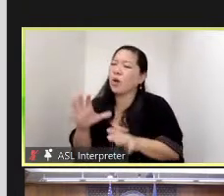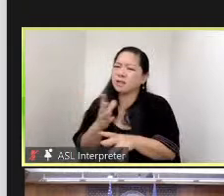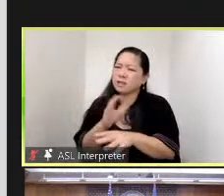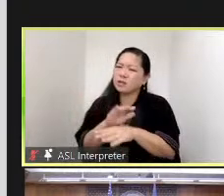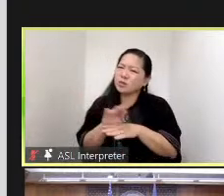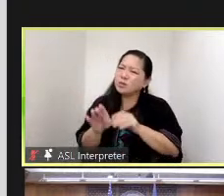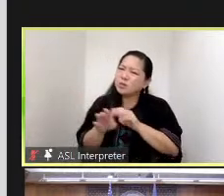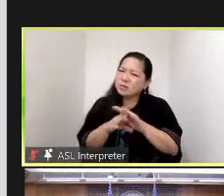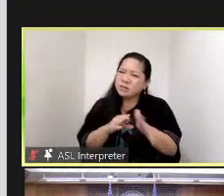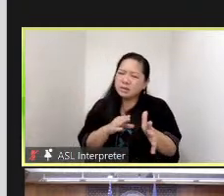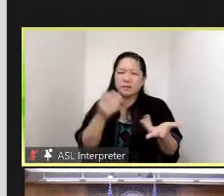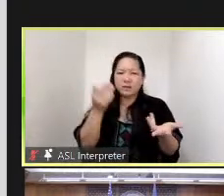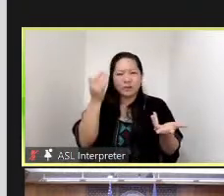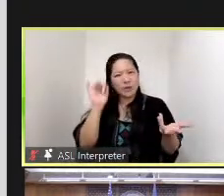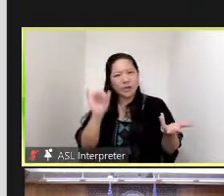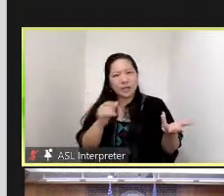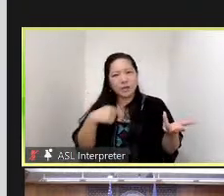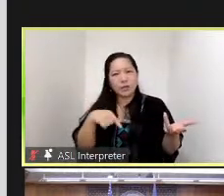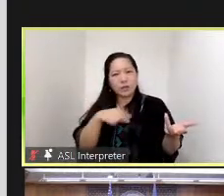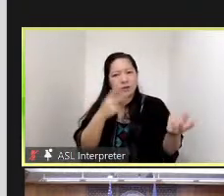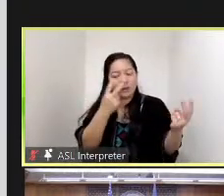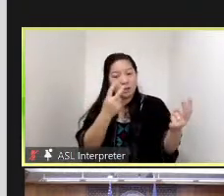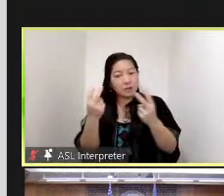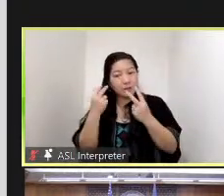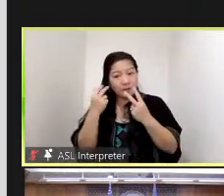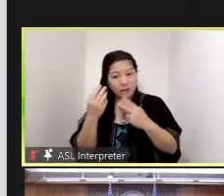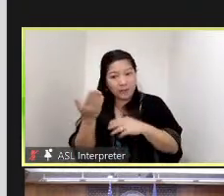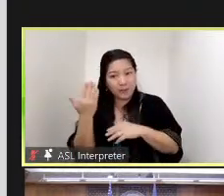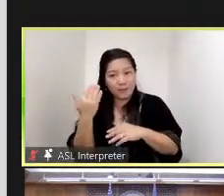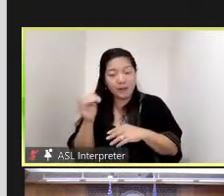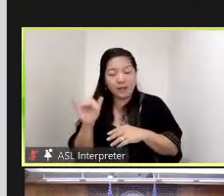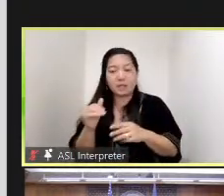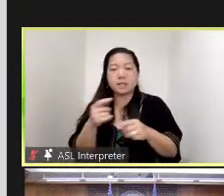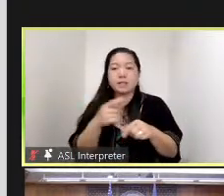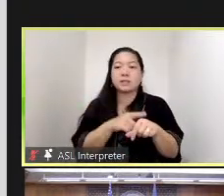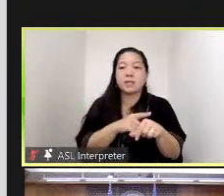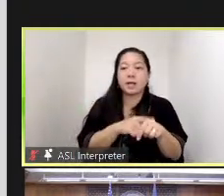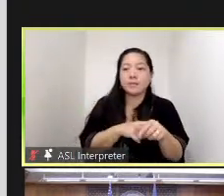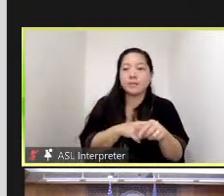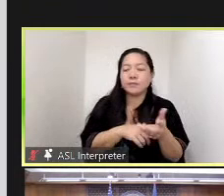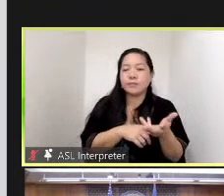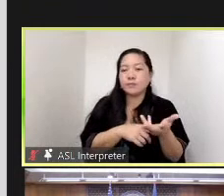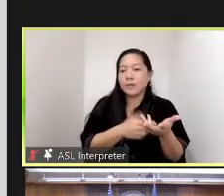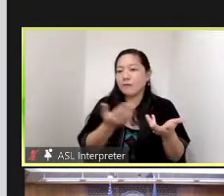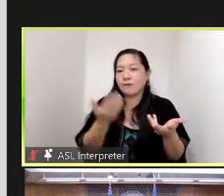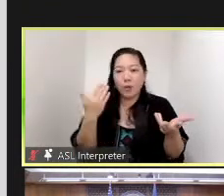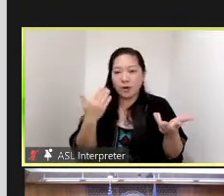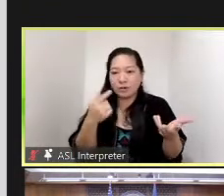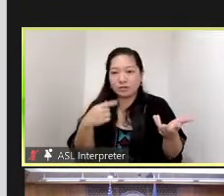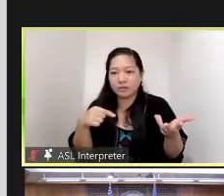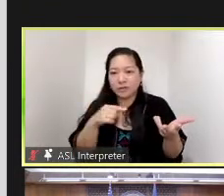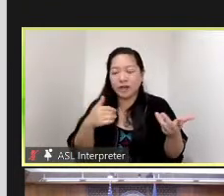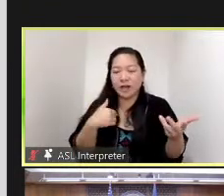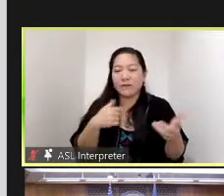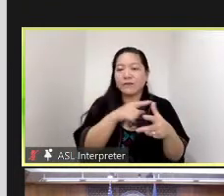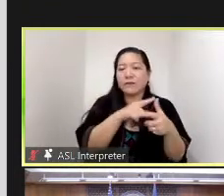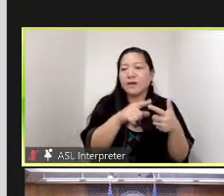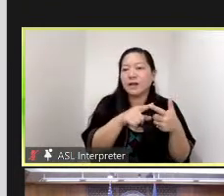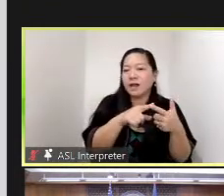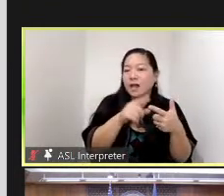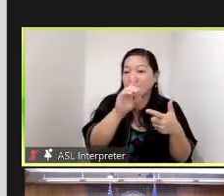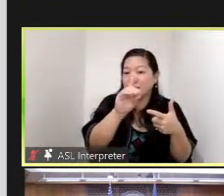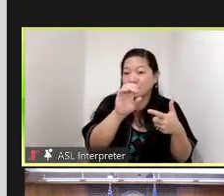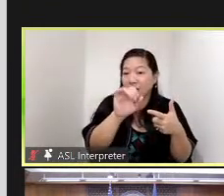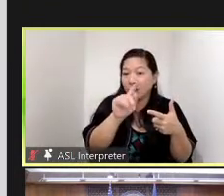because that, as we've seen, the time between the Delta surge and the Omicron surge was about 2 to